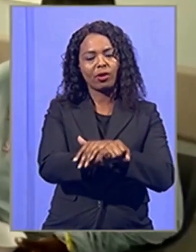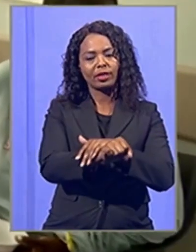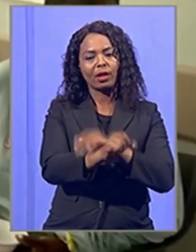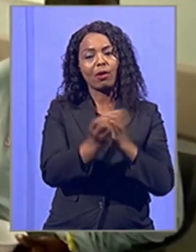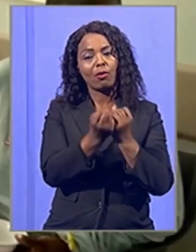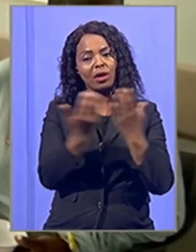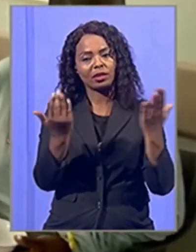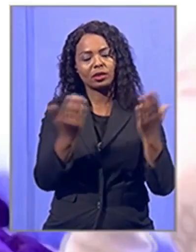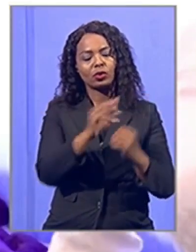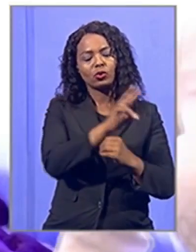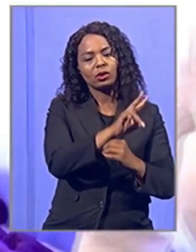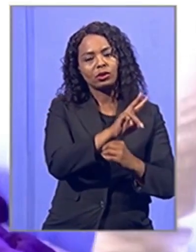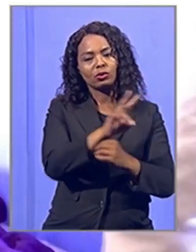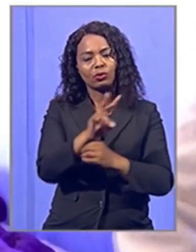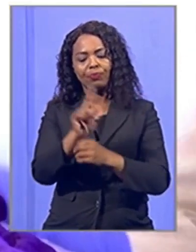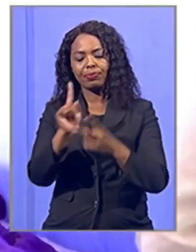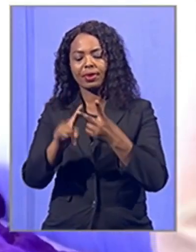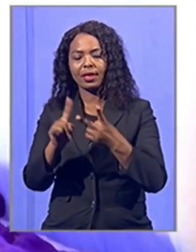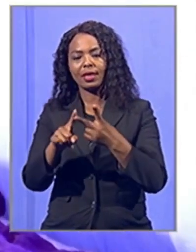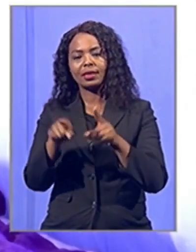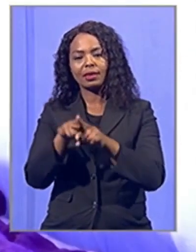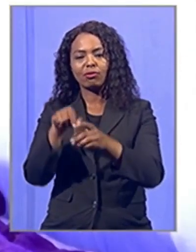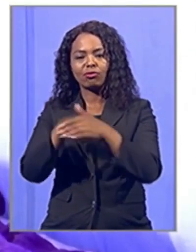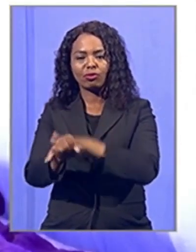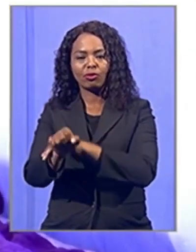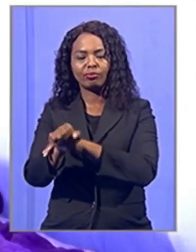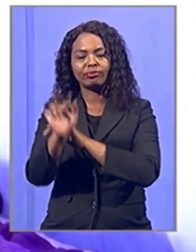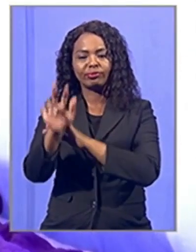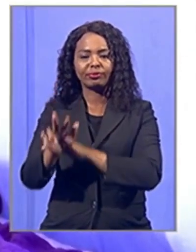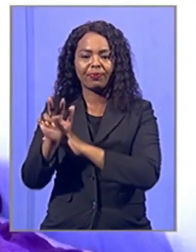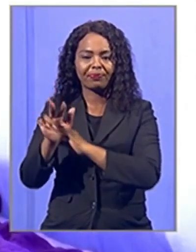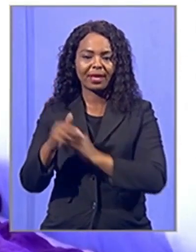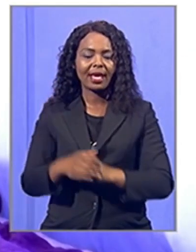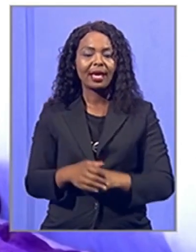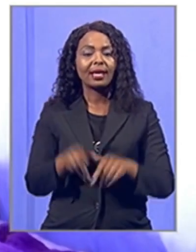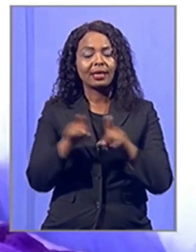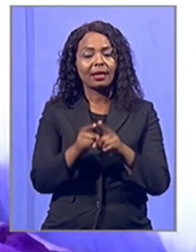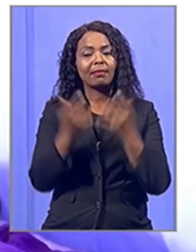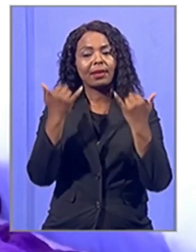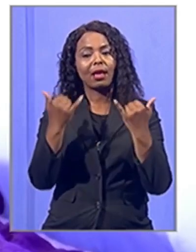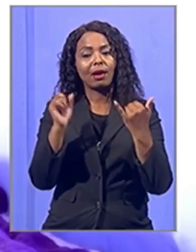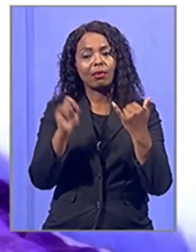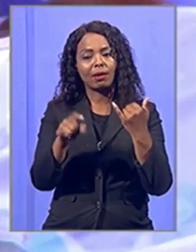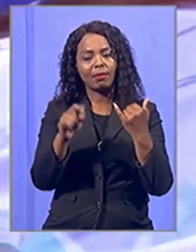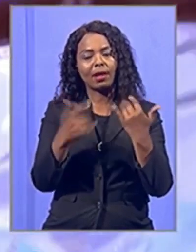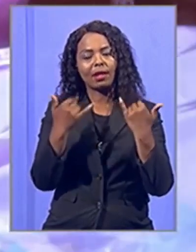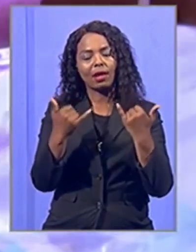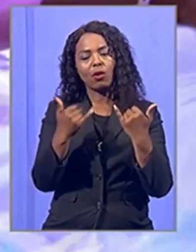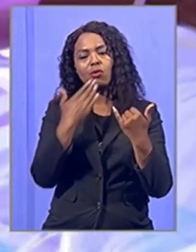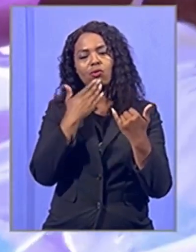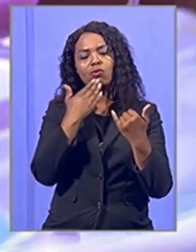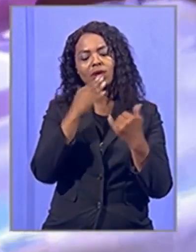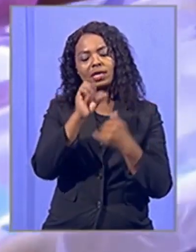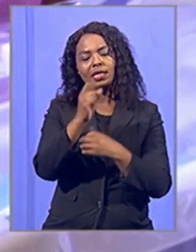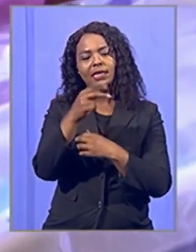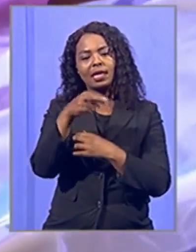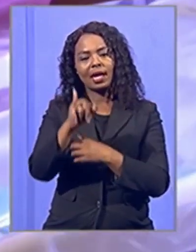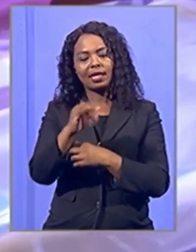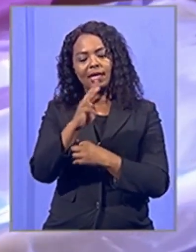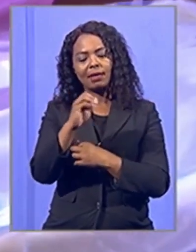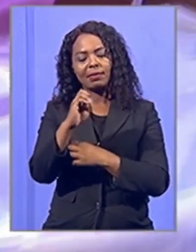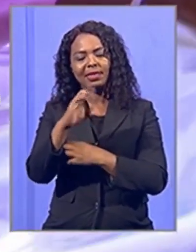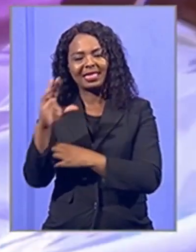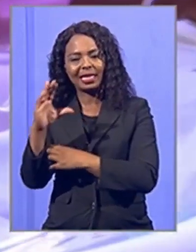ba 20 le basetsana ba 16. Molekgotla phetiši wa maphelo Sasekani Manzini o